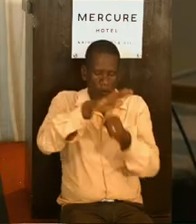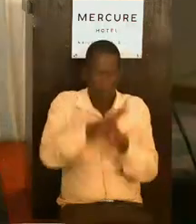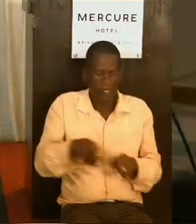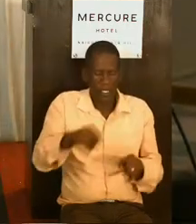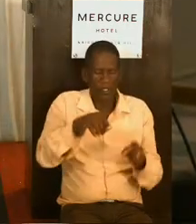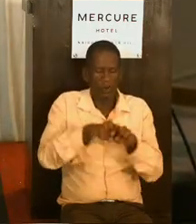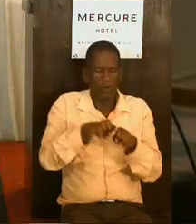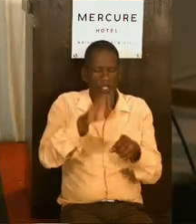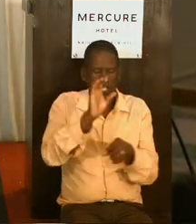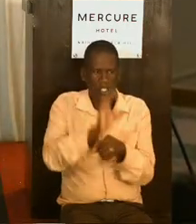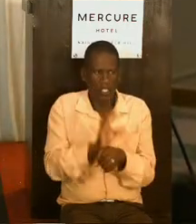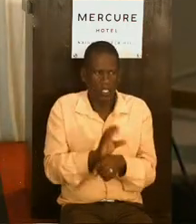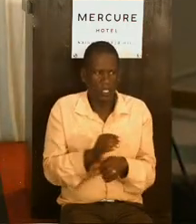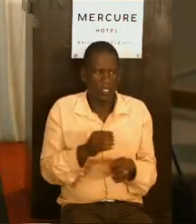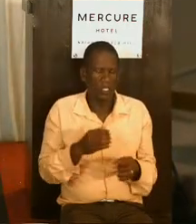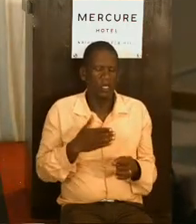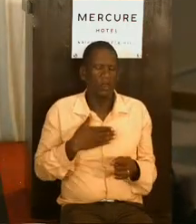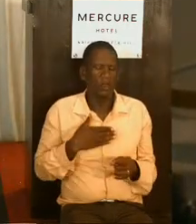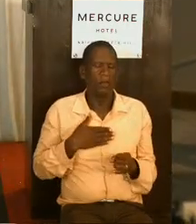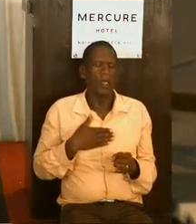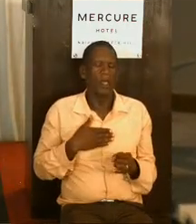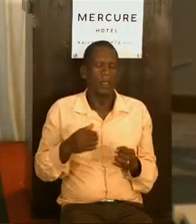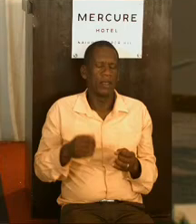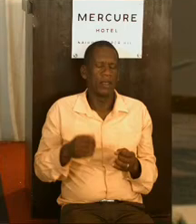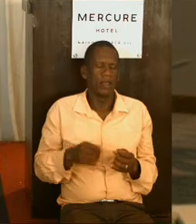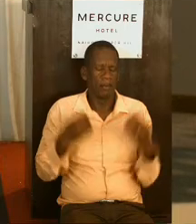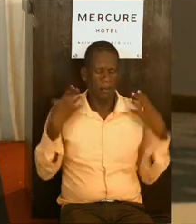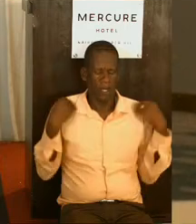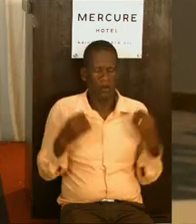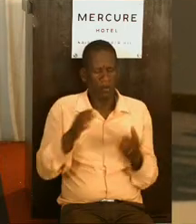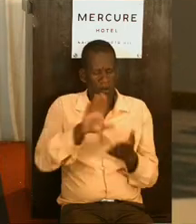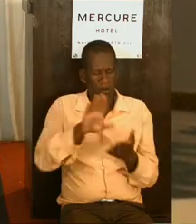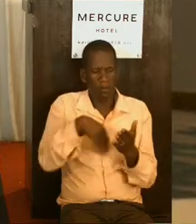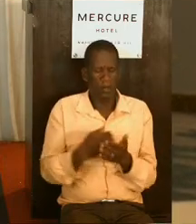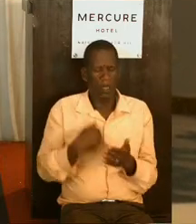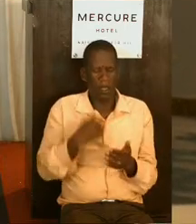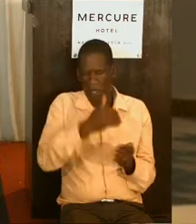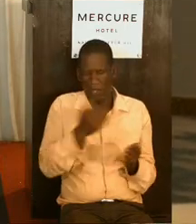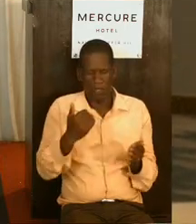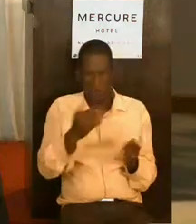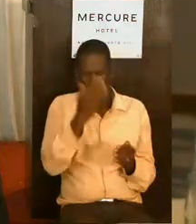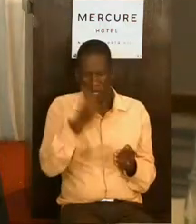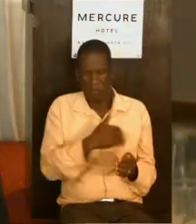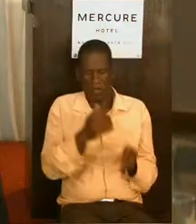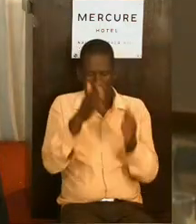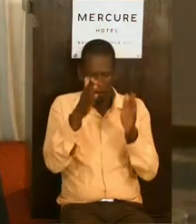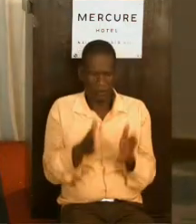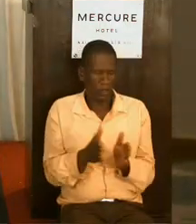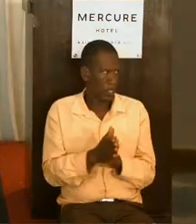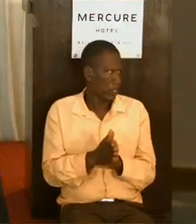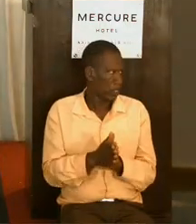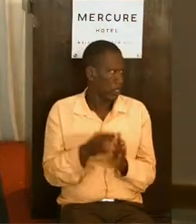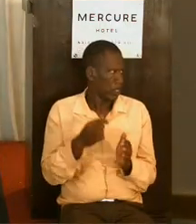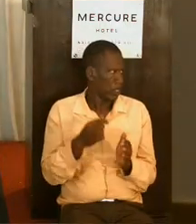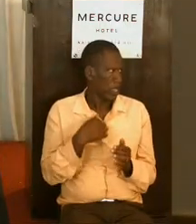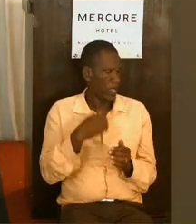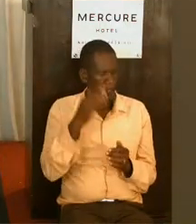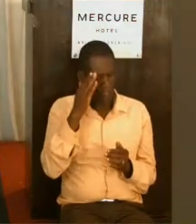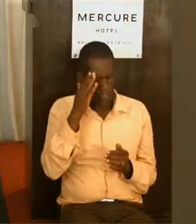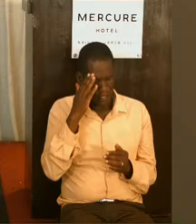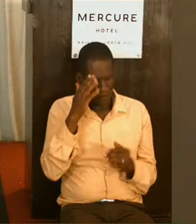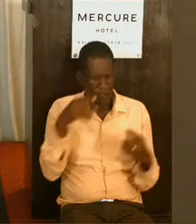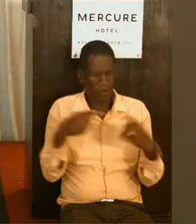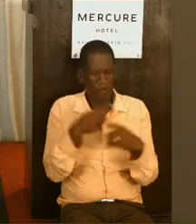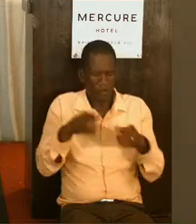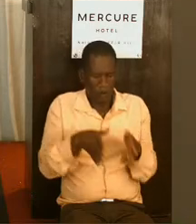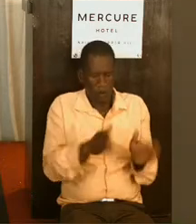in church my my practical suggestion I think I'm a Catholic and I I think that there are